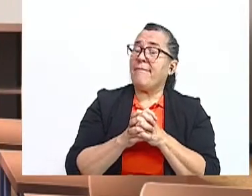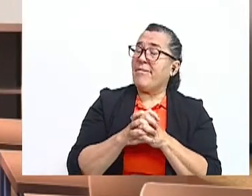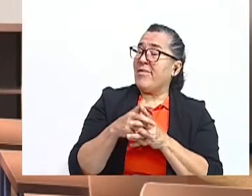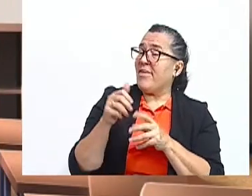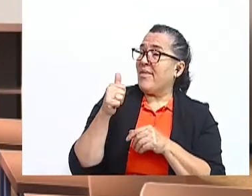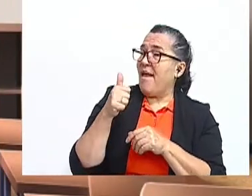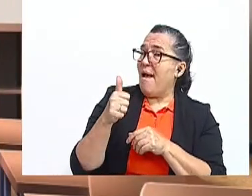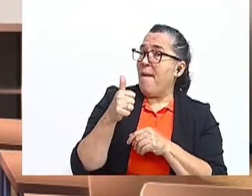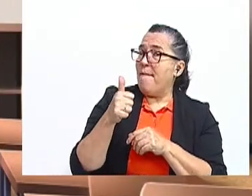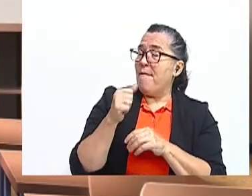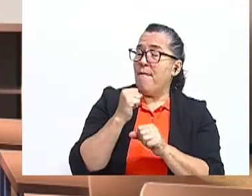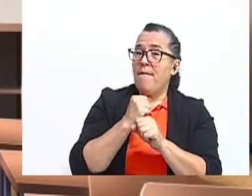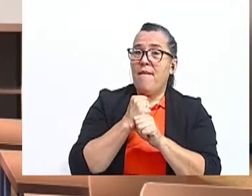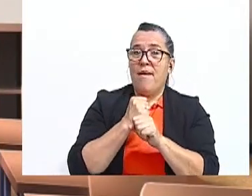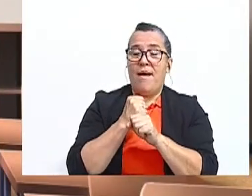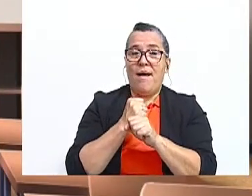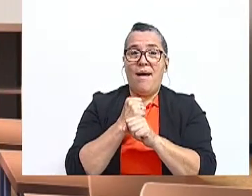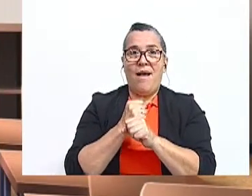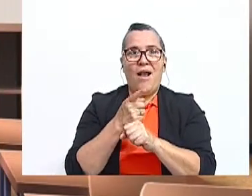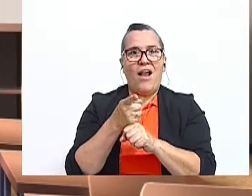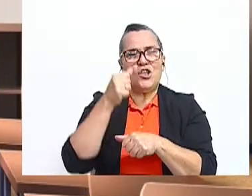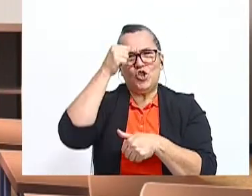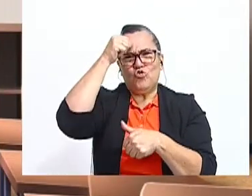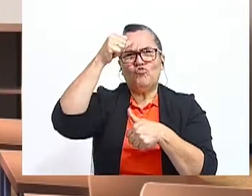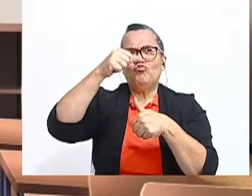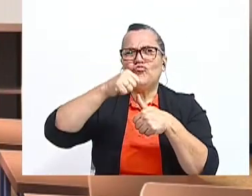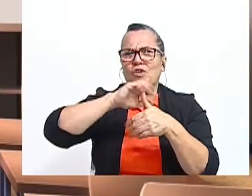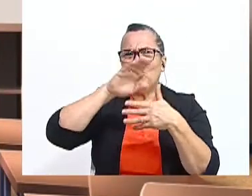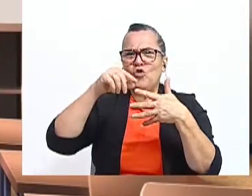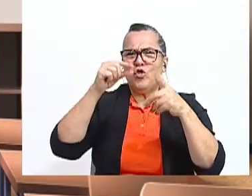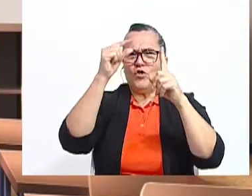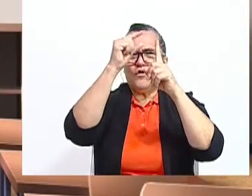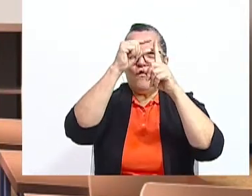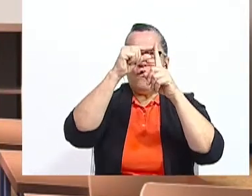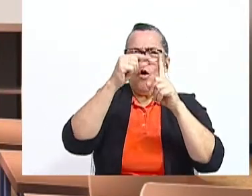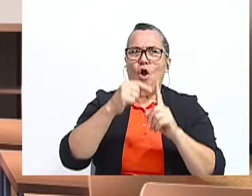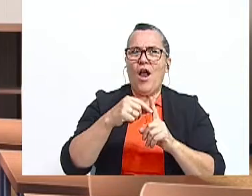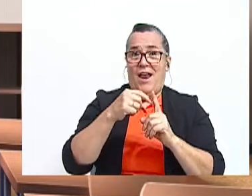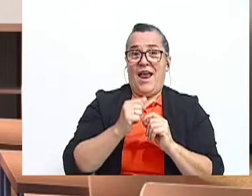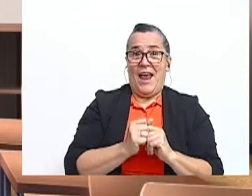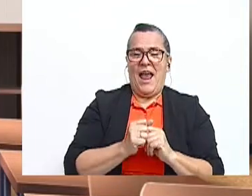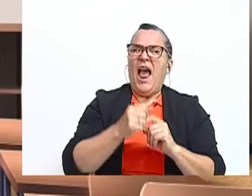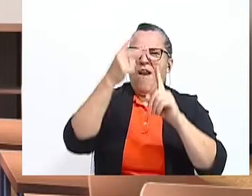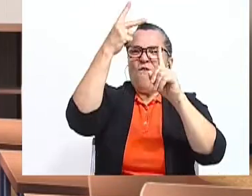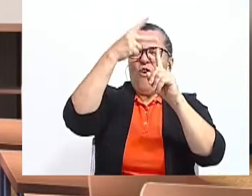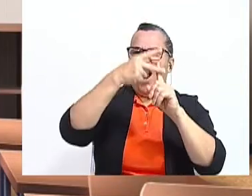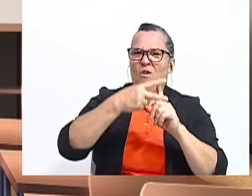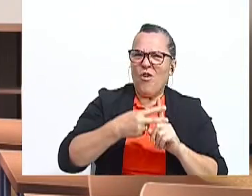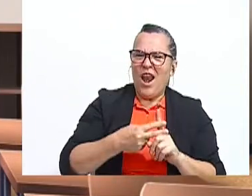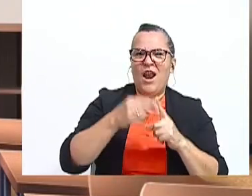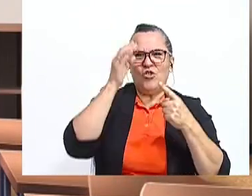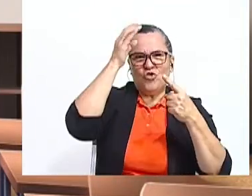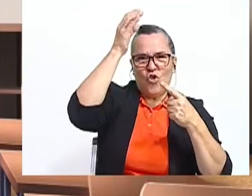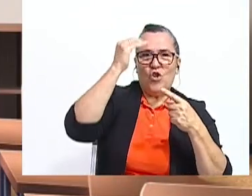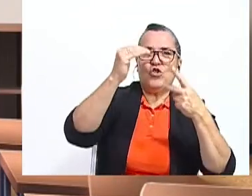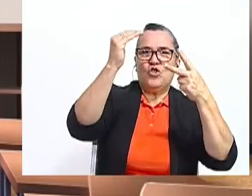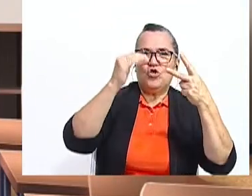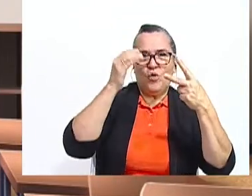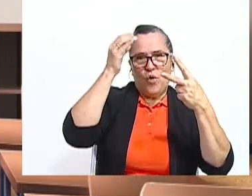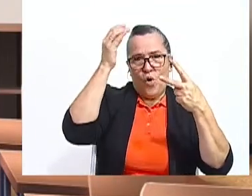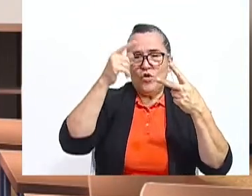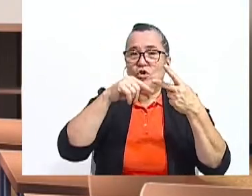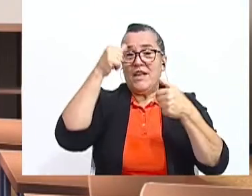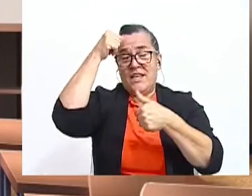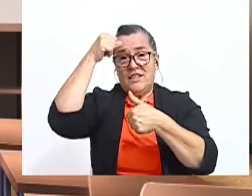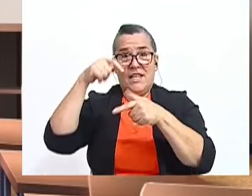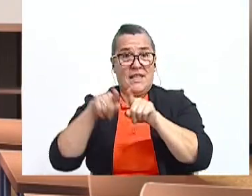Very good job. Okay, I'm sure you remember all this vocabulary, right? About culture, subculture, and then